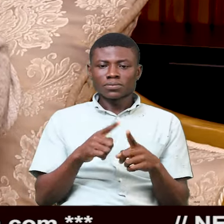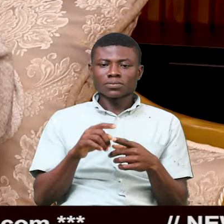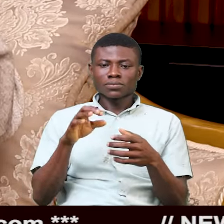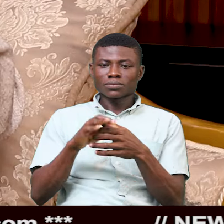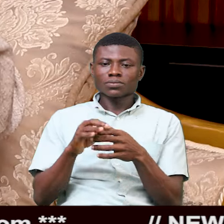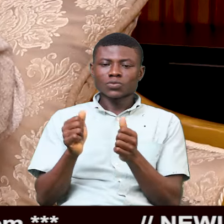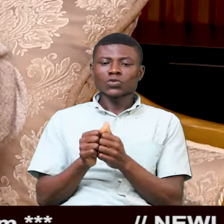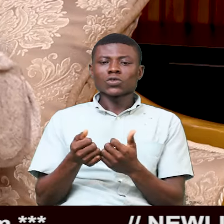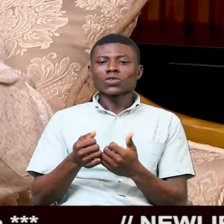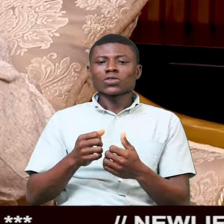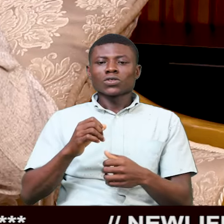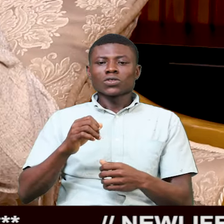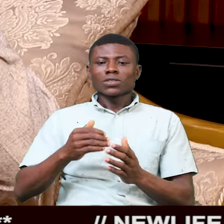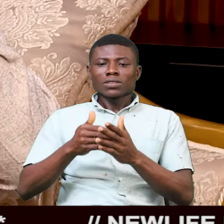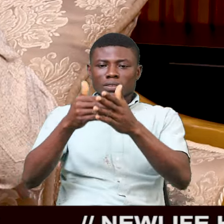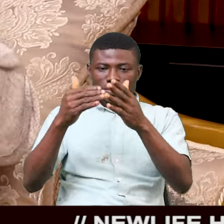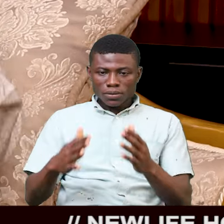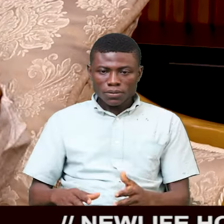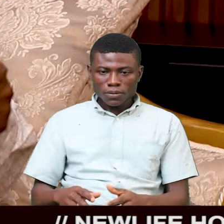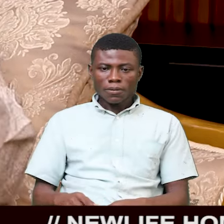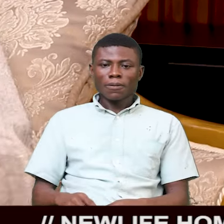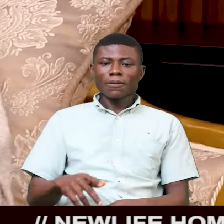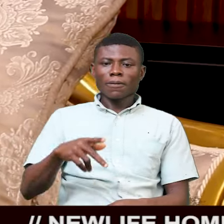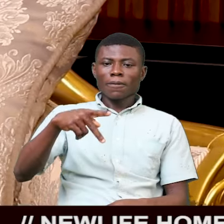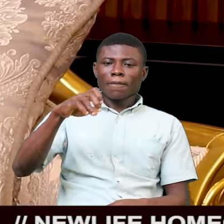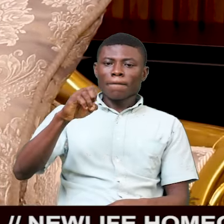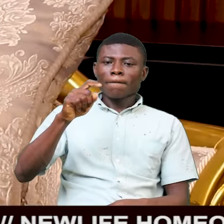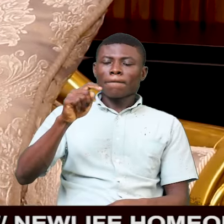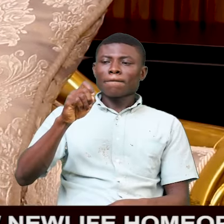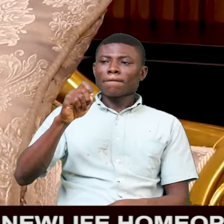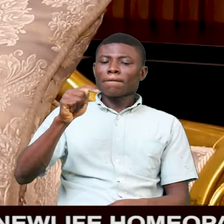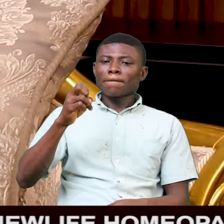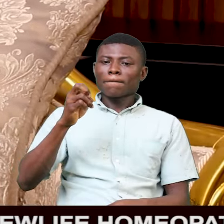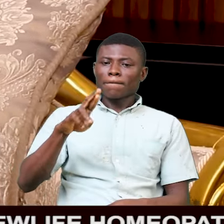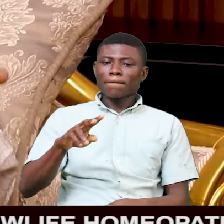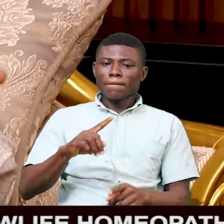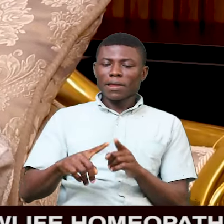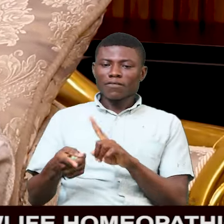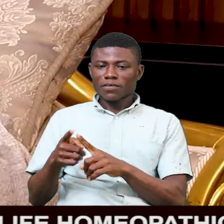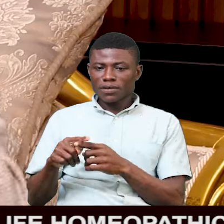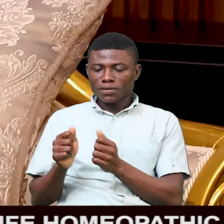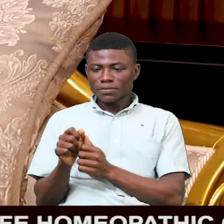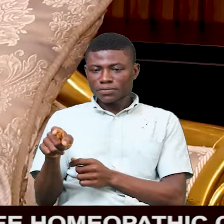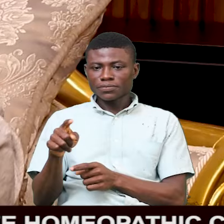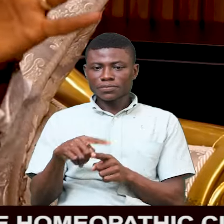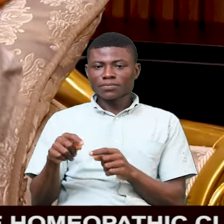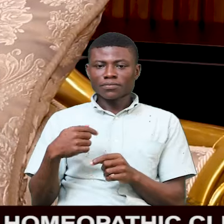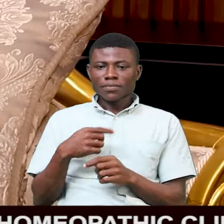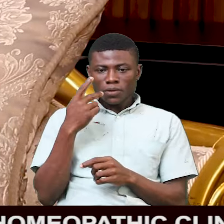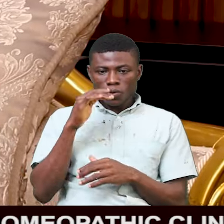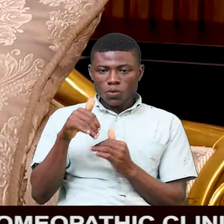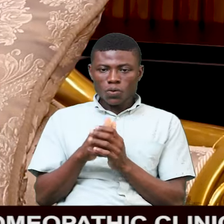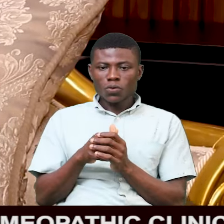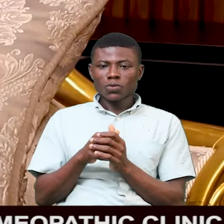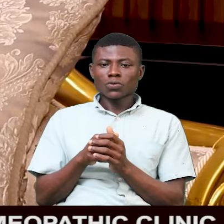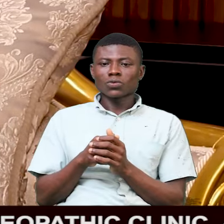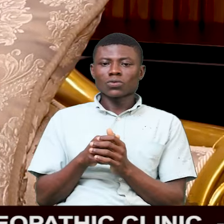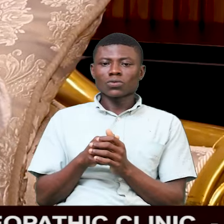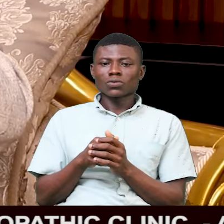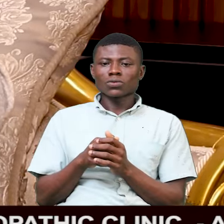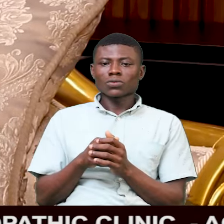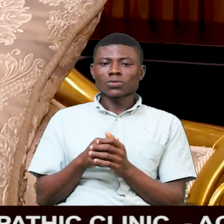eka empanifo no Peter Omabo and ono ne na e fine and me hwema youth me nyina call